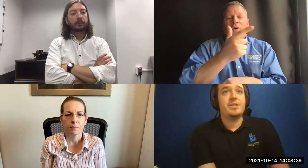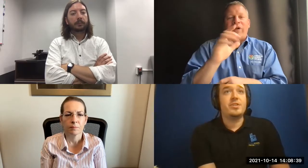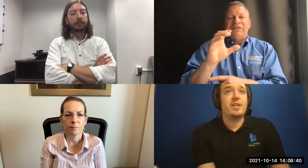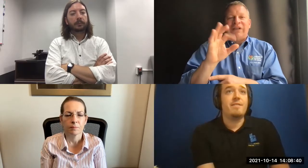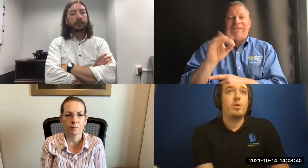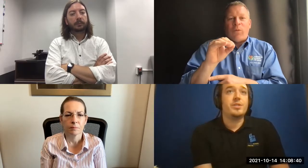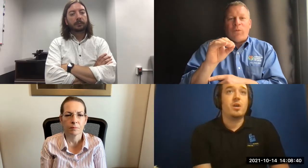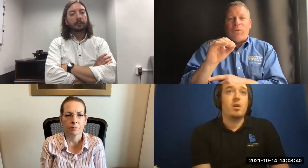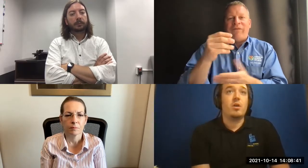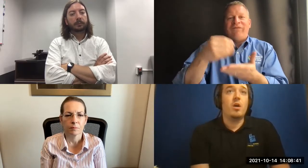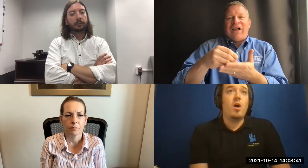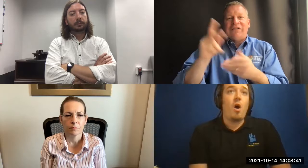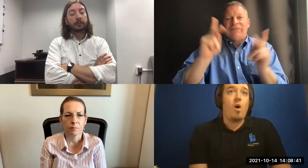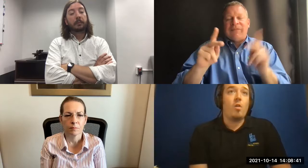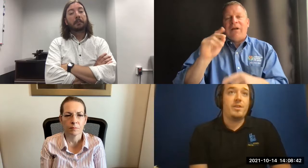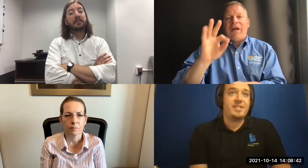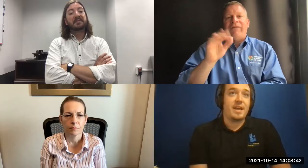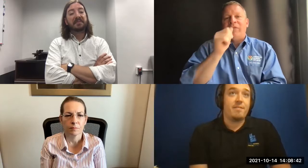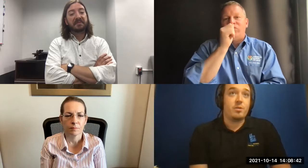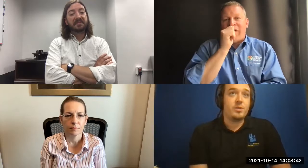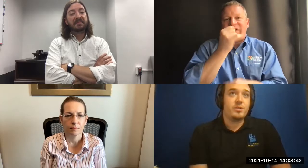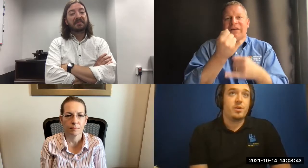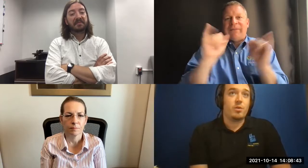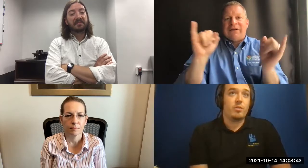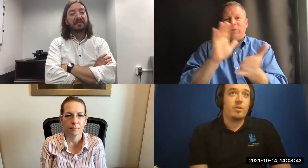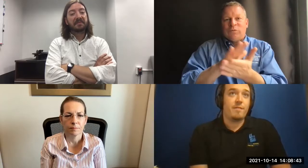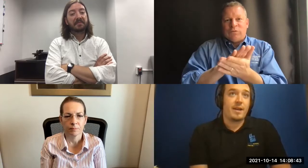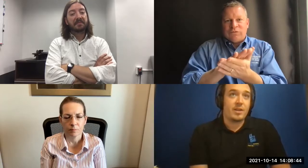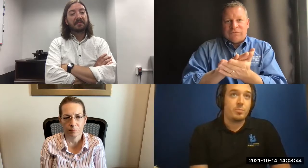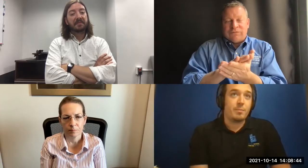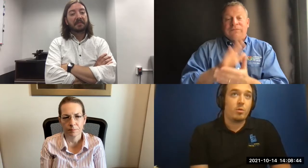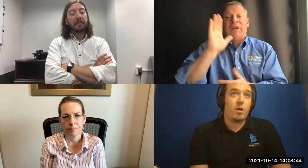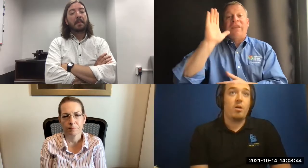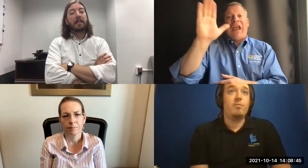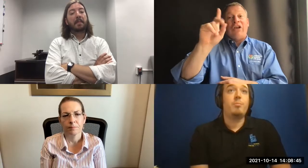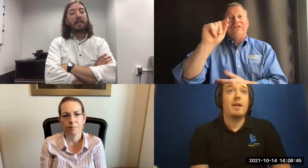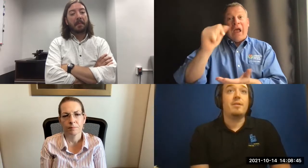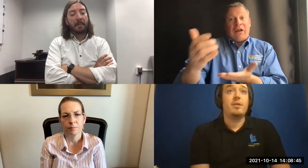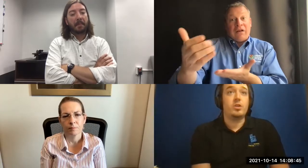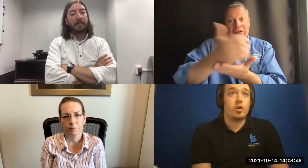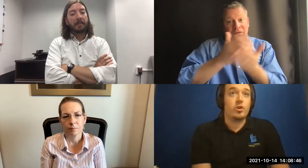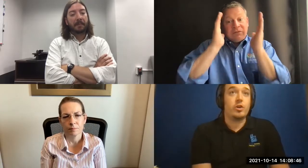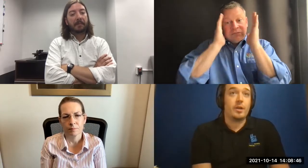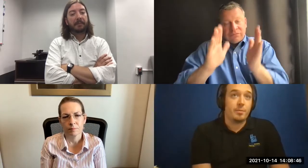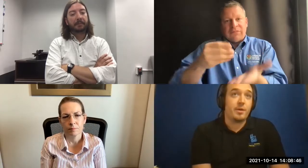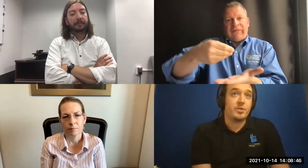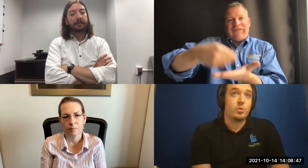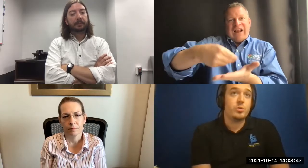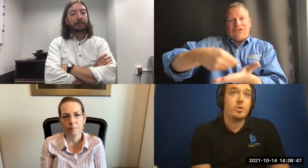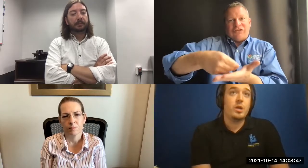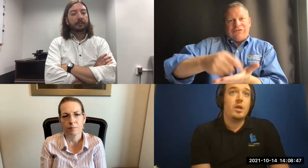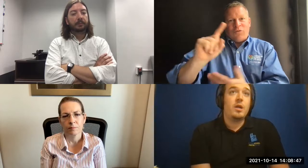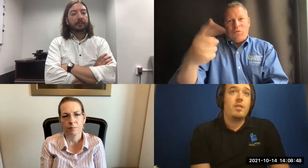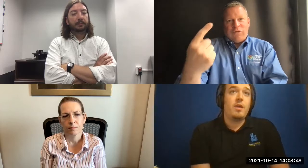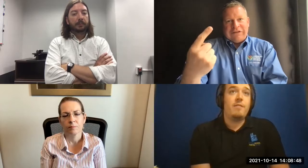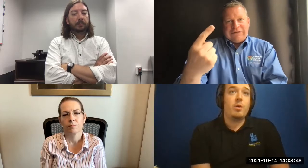is an organization that focuses on all the CFOs, so the financial people of private, charter, and independent